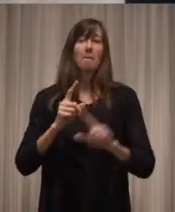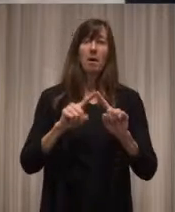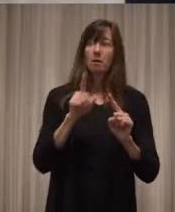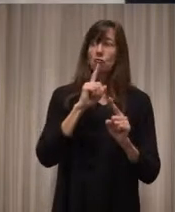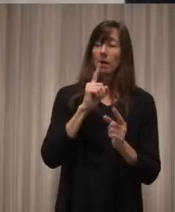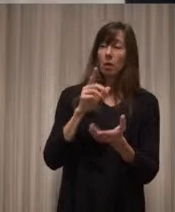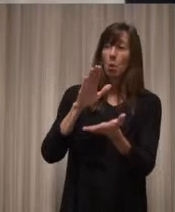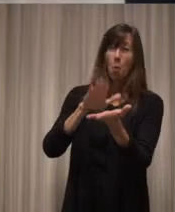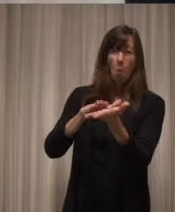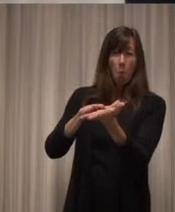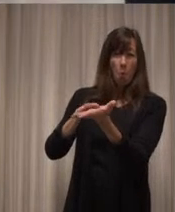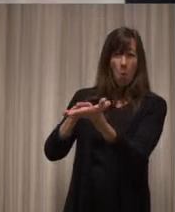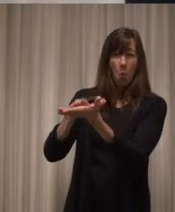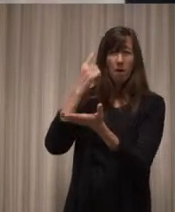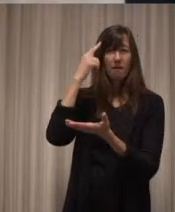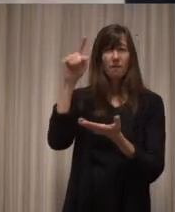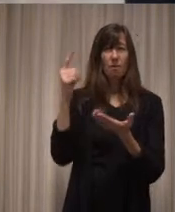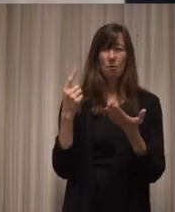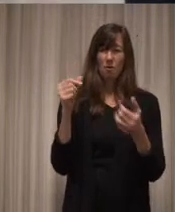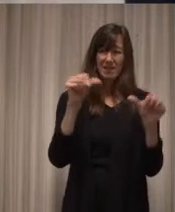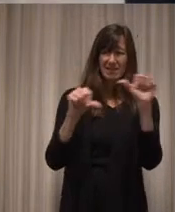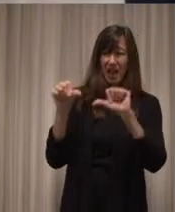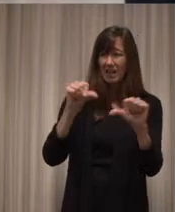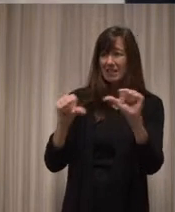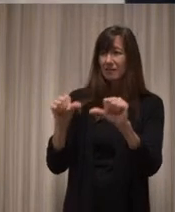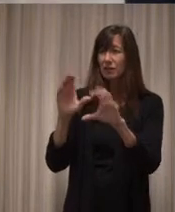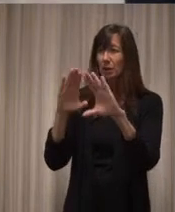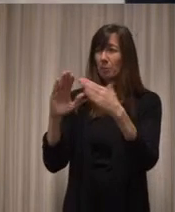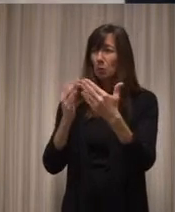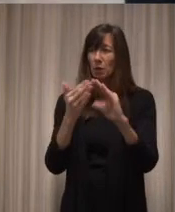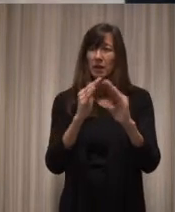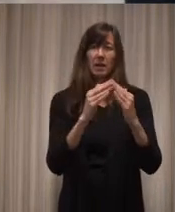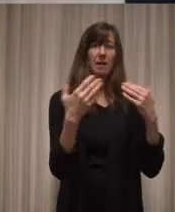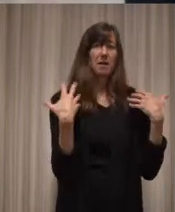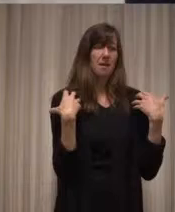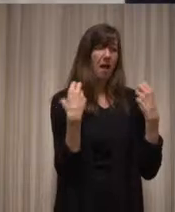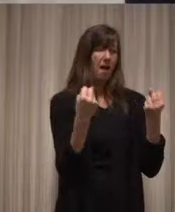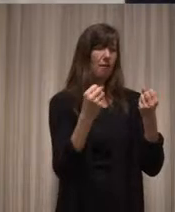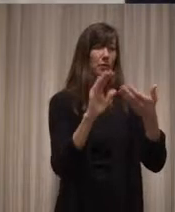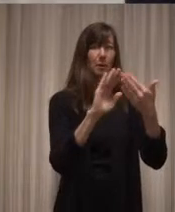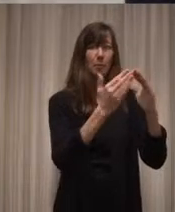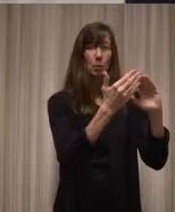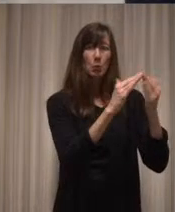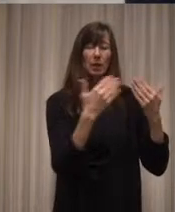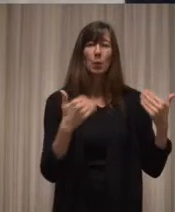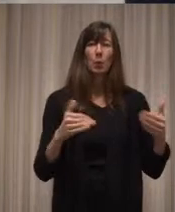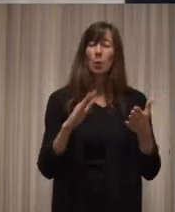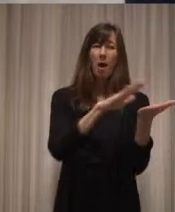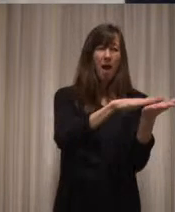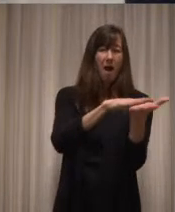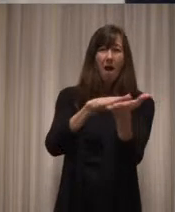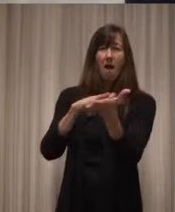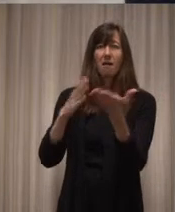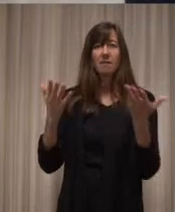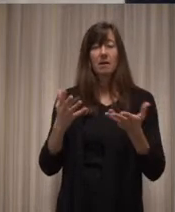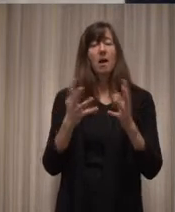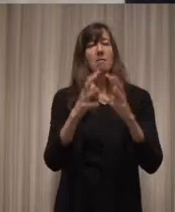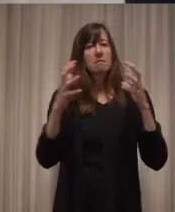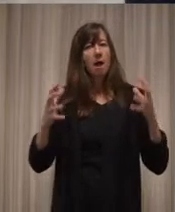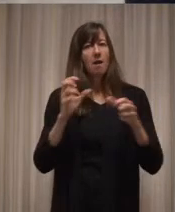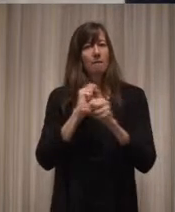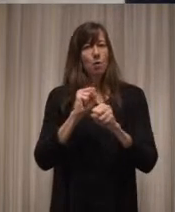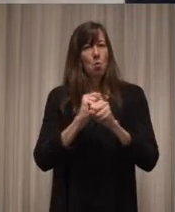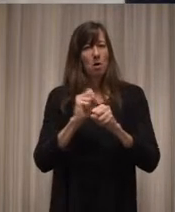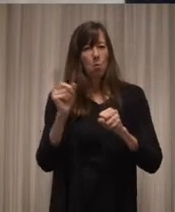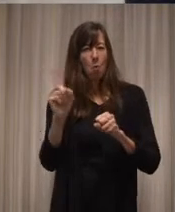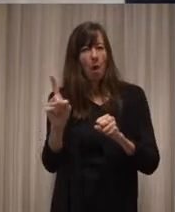community, our research and scientific community, and I'm very, very proud that a lot of that work was actually done right here in New York State as